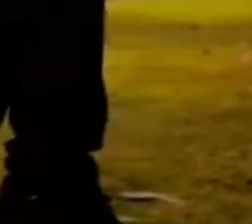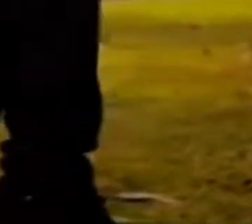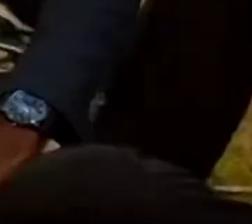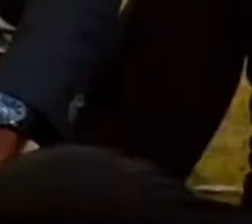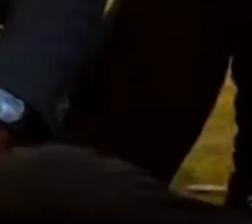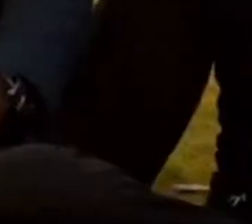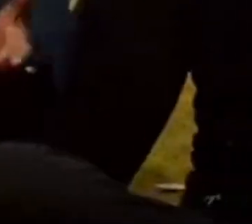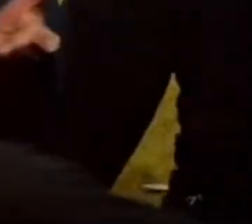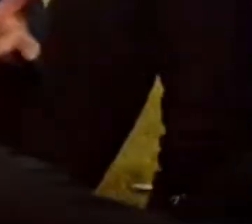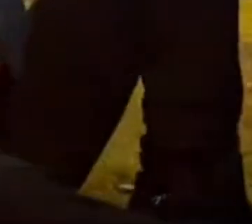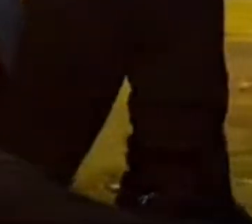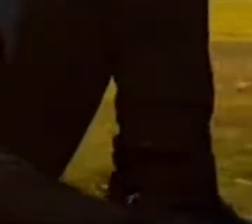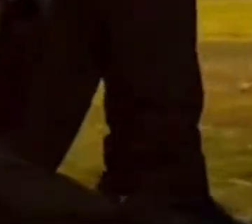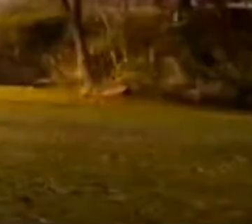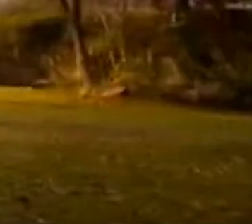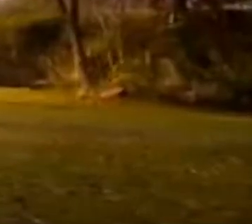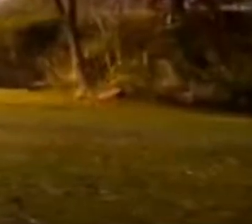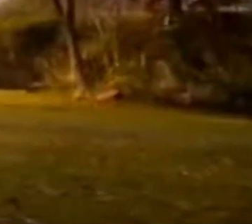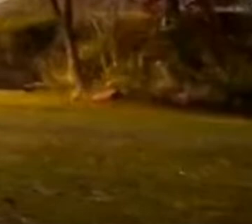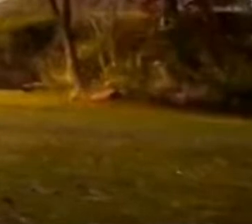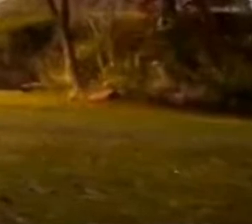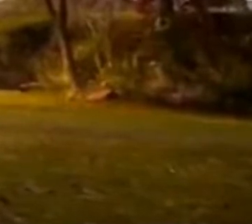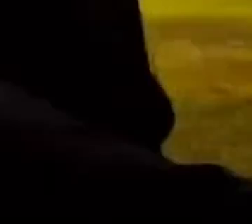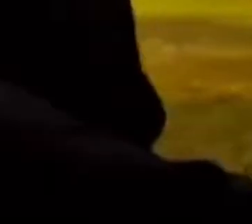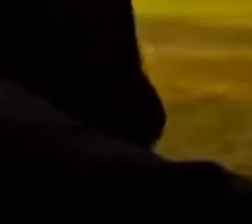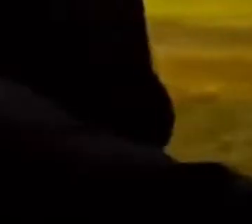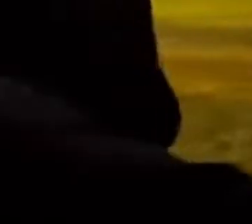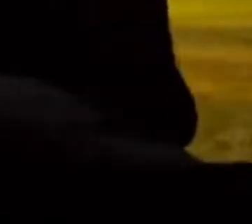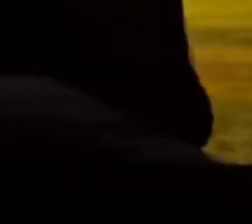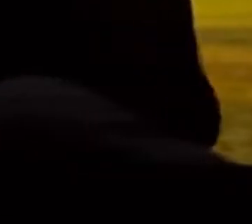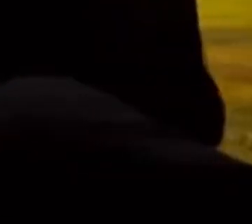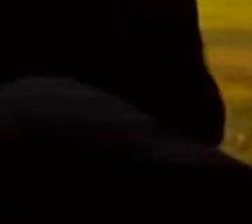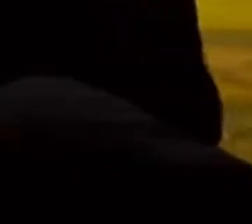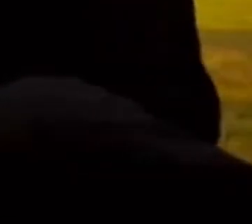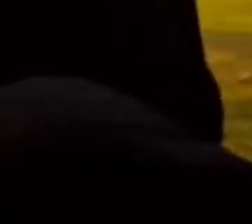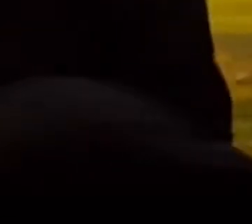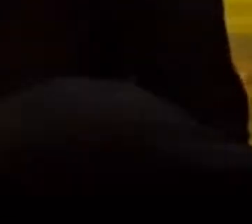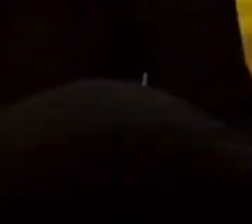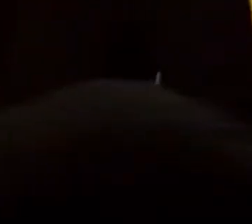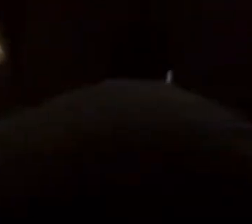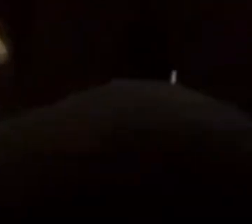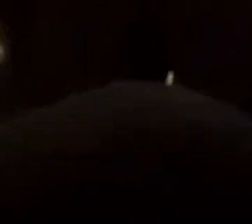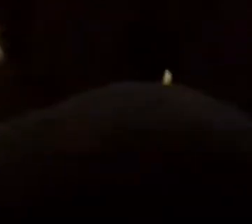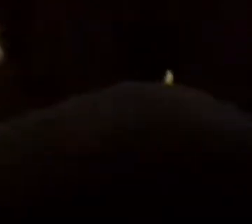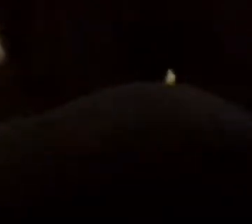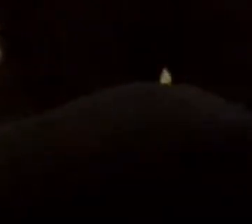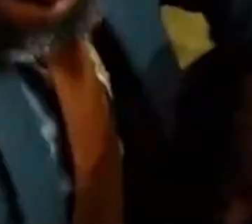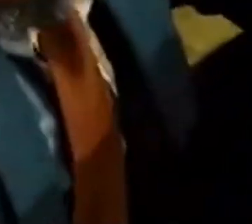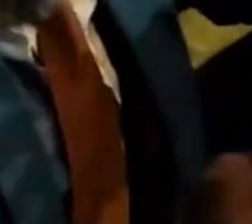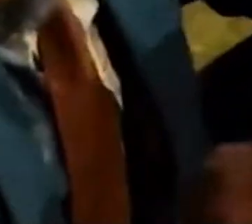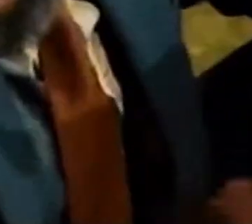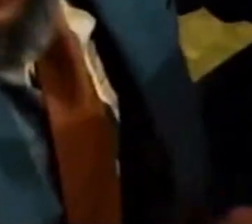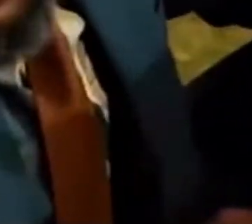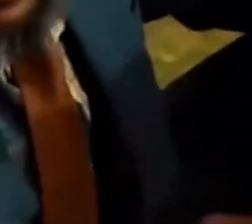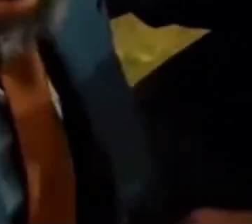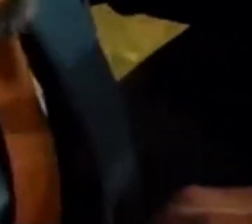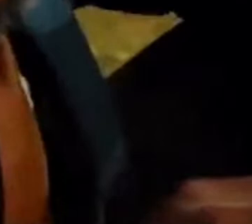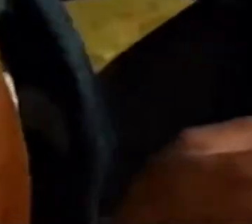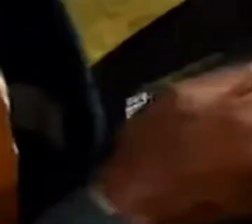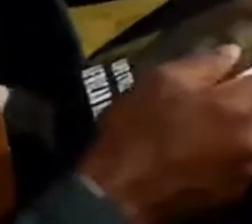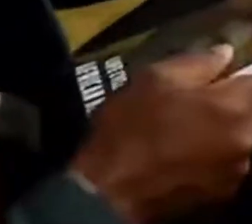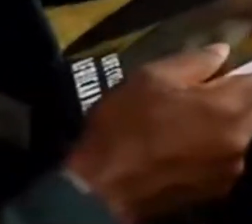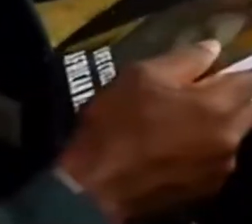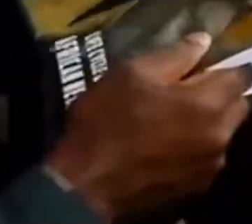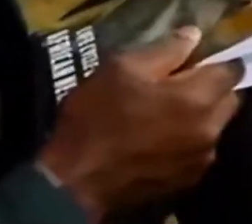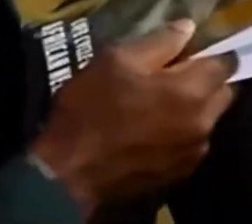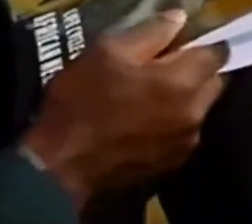get, the more hands. Kuna station ni pocket them fuck over content. To be content, kuma change depending on the pocket. Is it a master